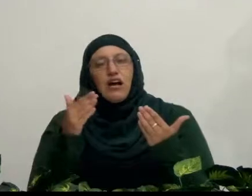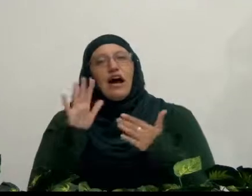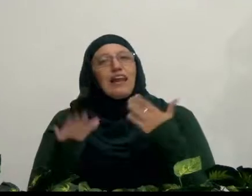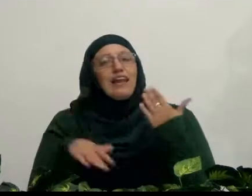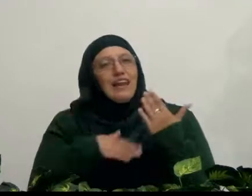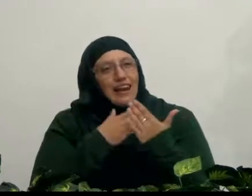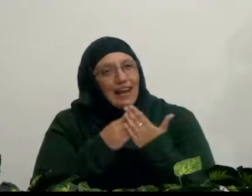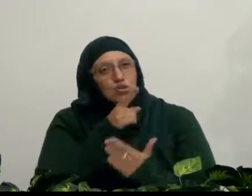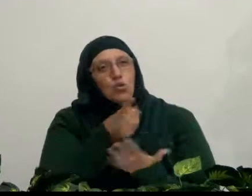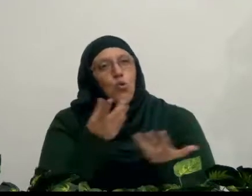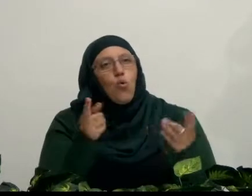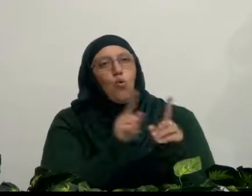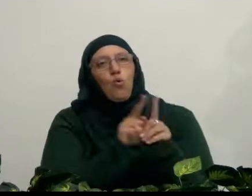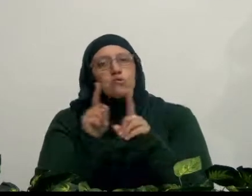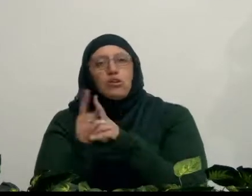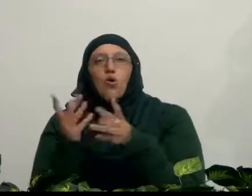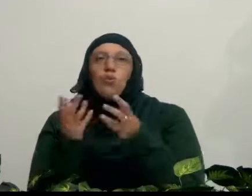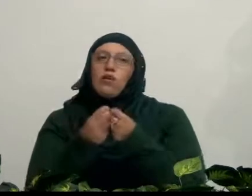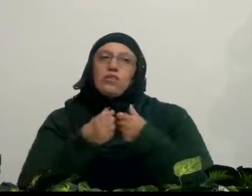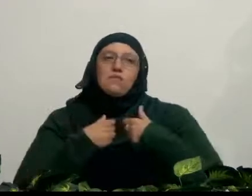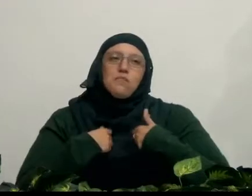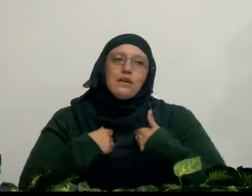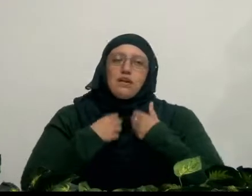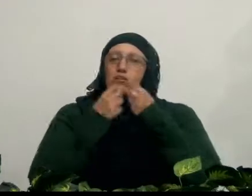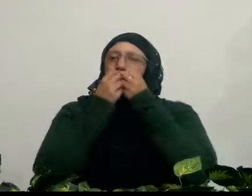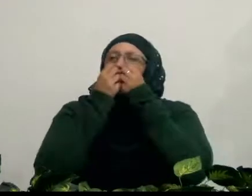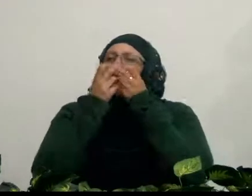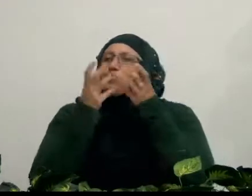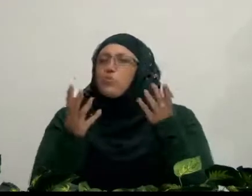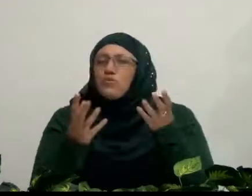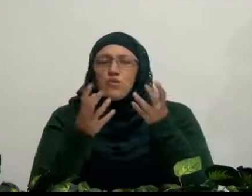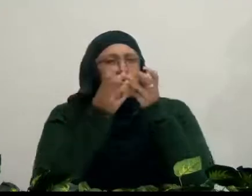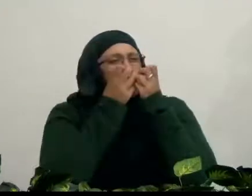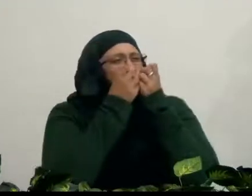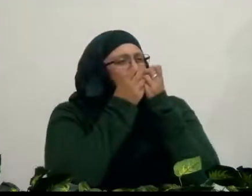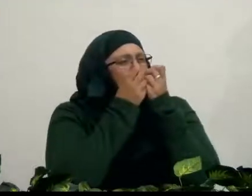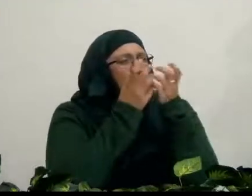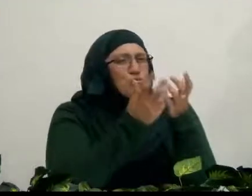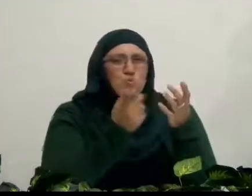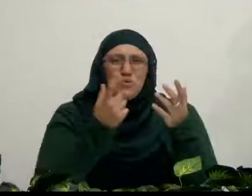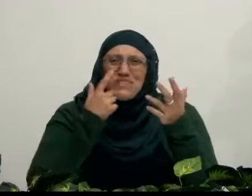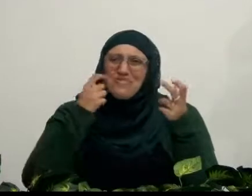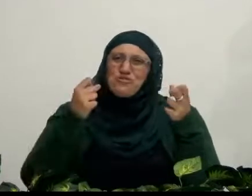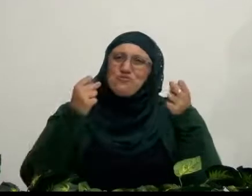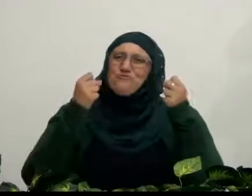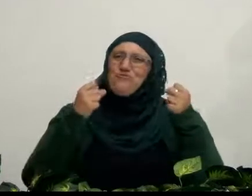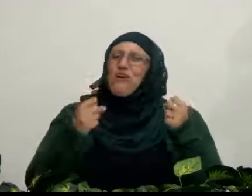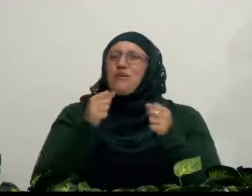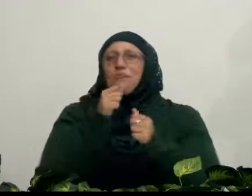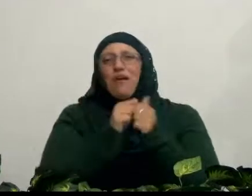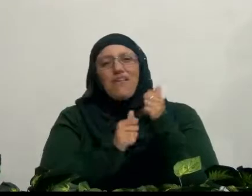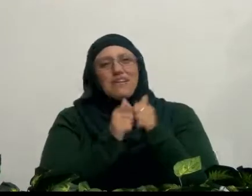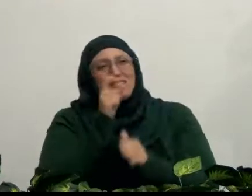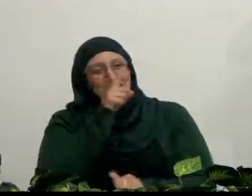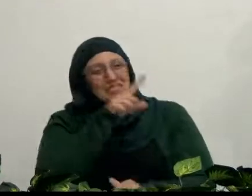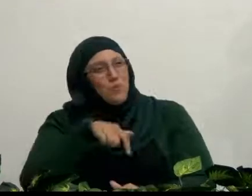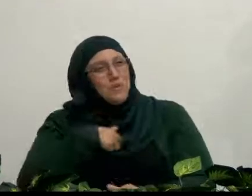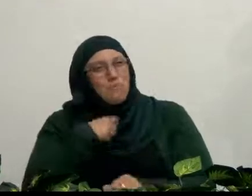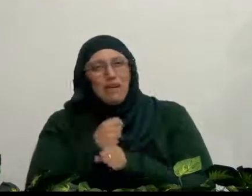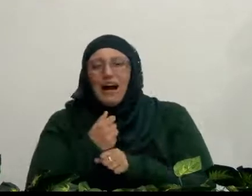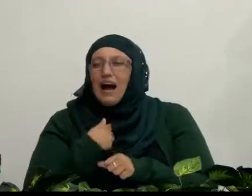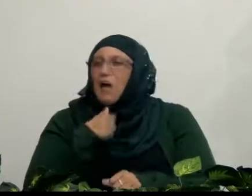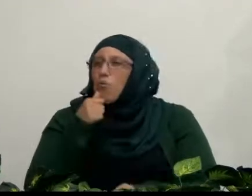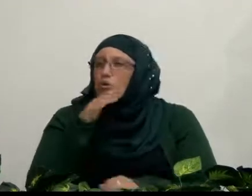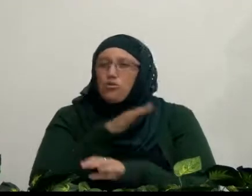unless you are also with me. What a beautiful, do you see the spirit of this fraternity it makes? I will not